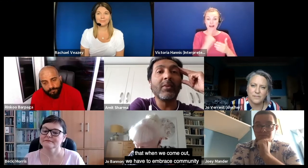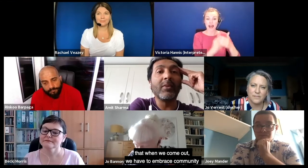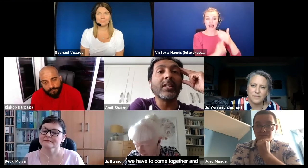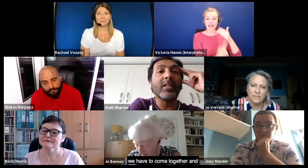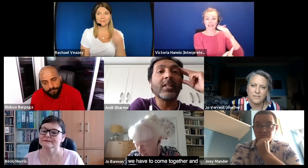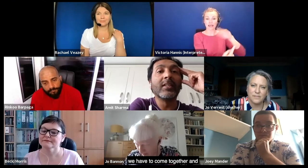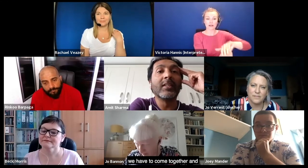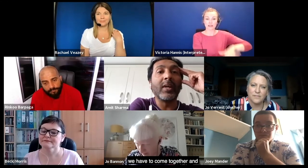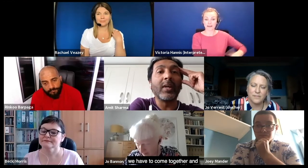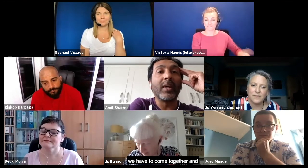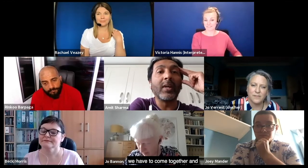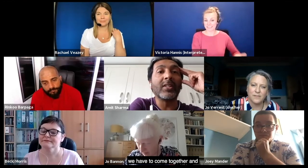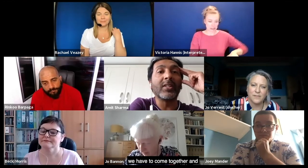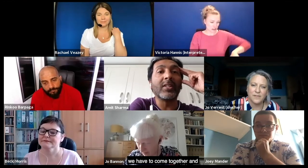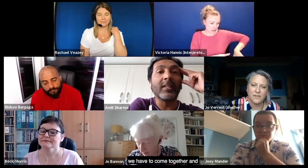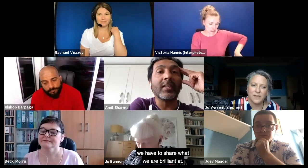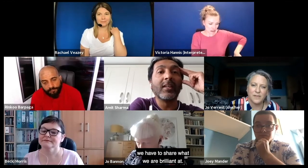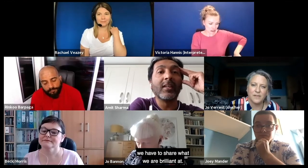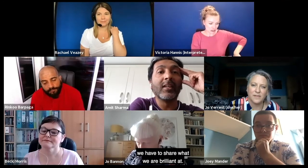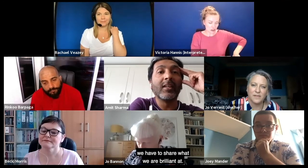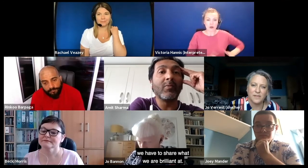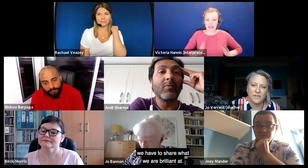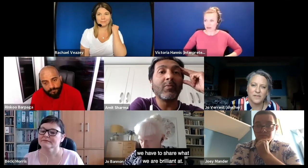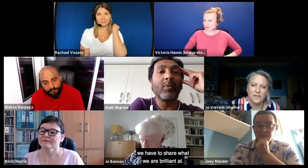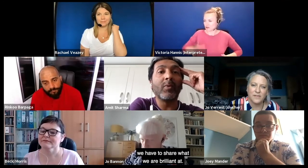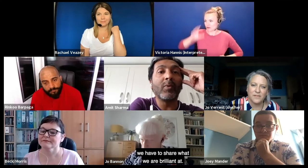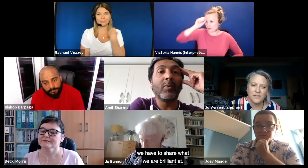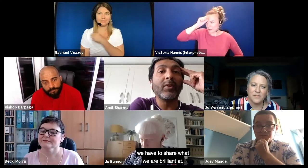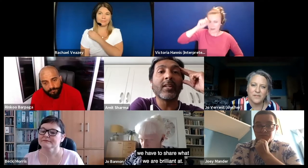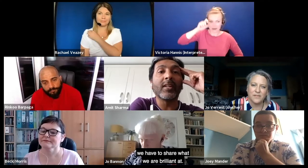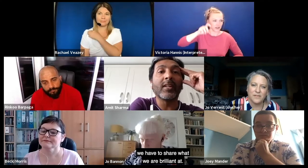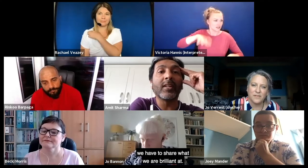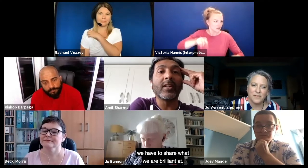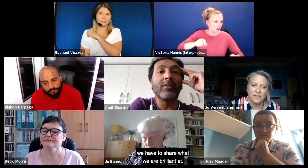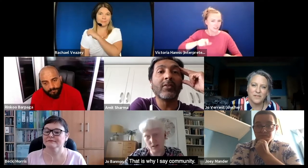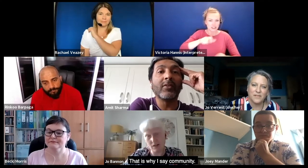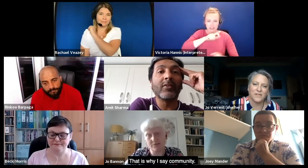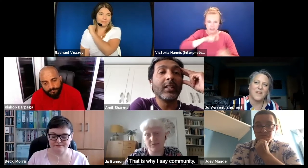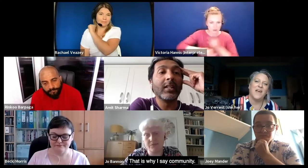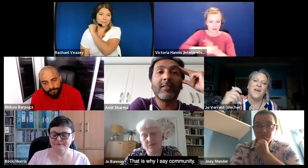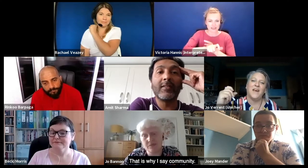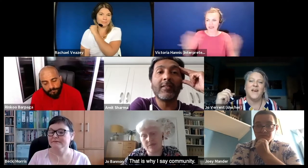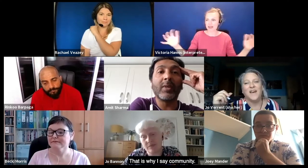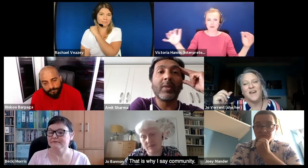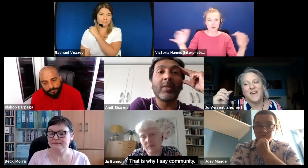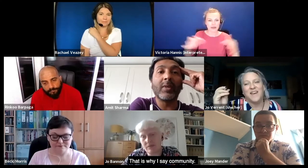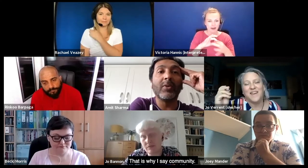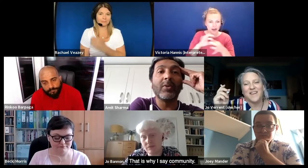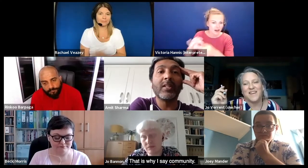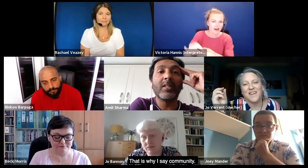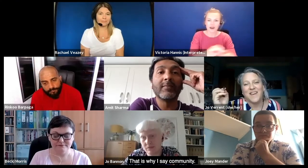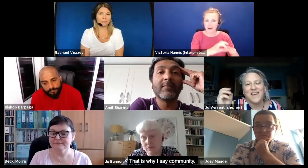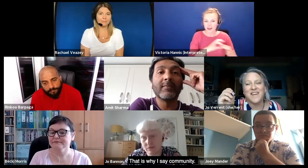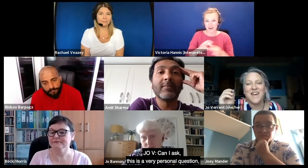embrace community. We have to come together and we have to show what we're brilliant at. So that's why I say